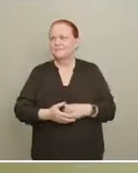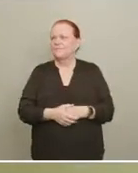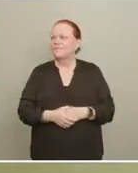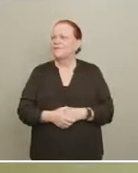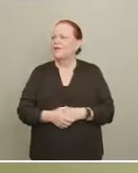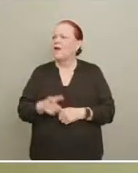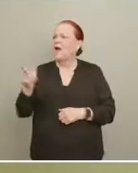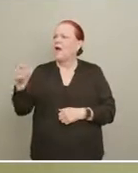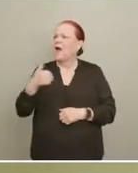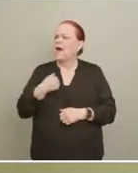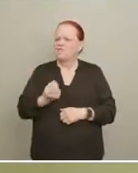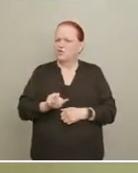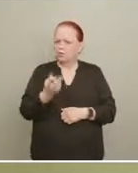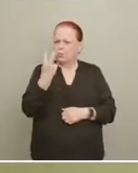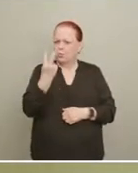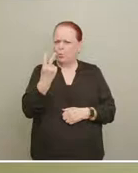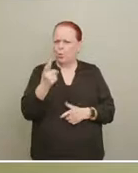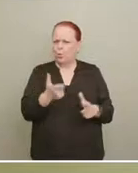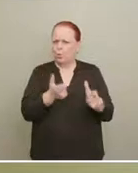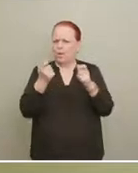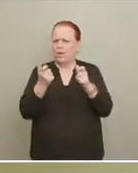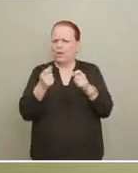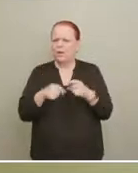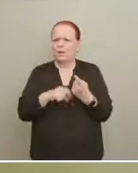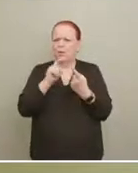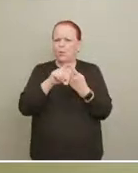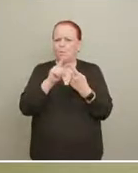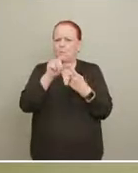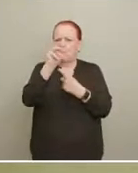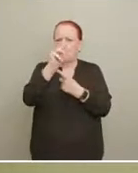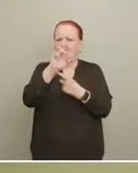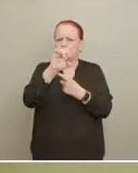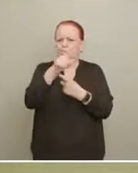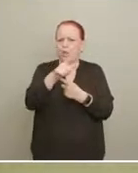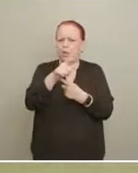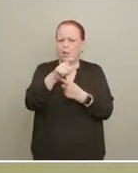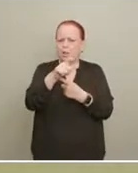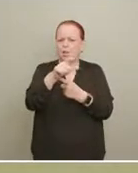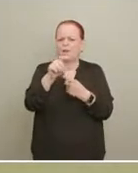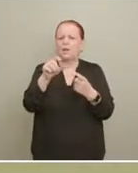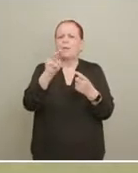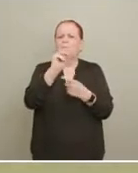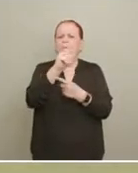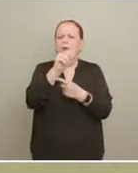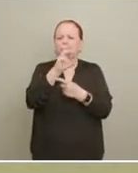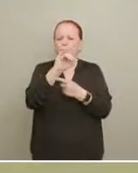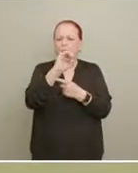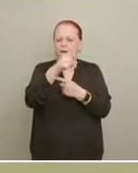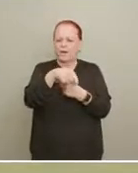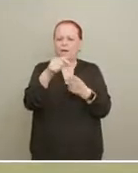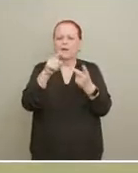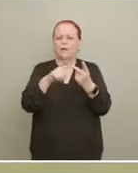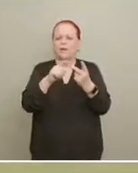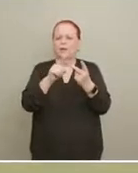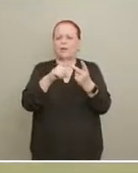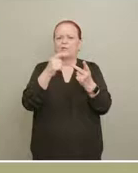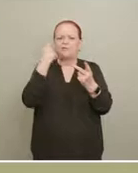Yeah. I actually have two very quick questions, one for Marshall Moncrief and one for the lieutenant. From Fullerton,